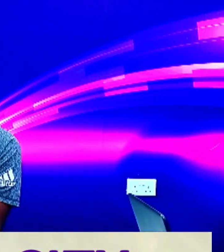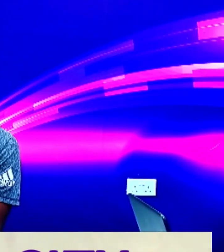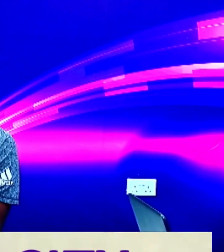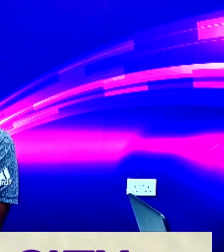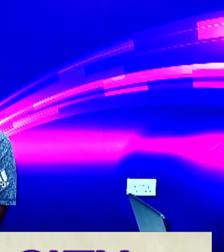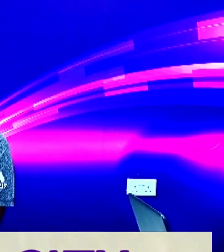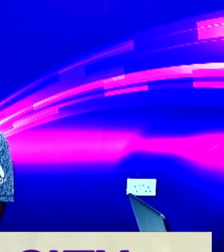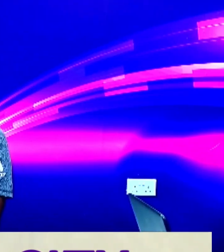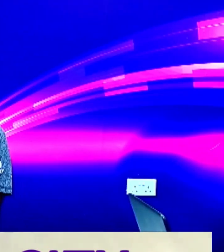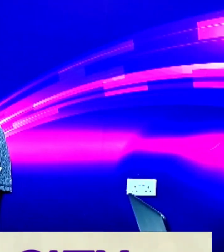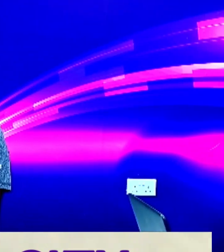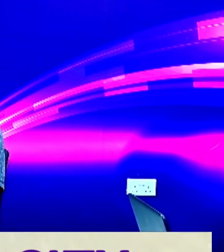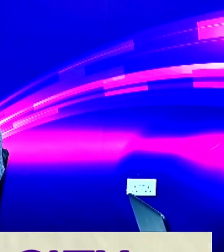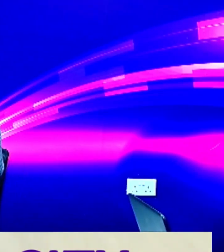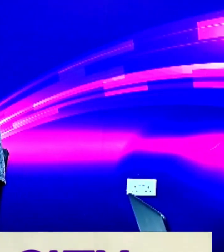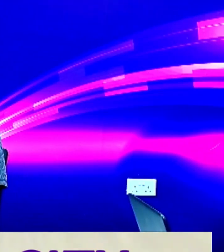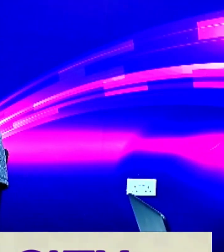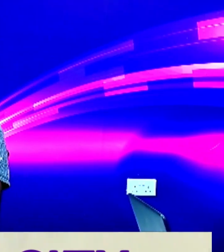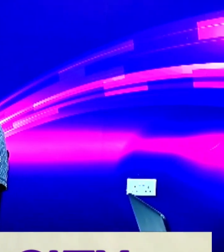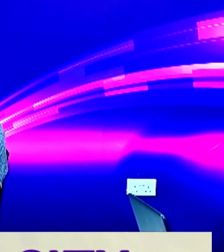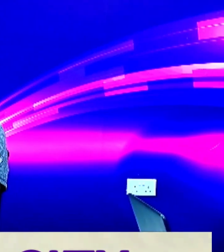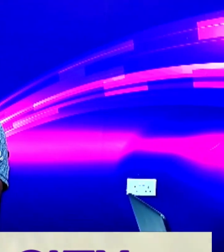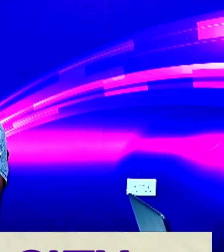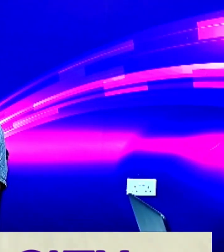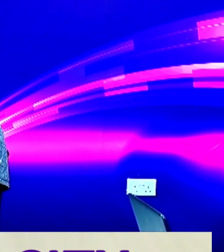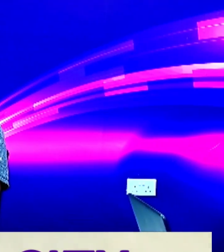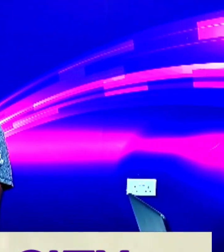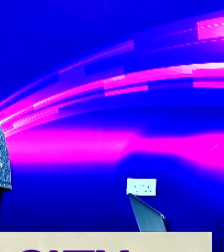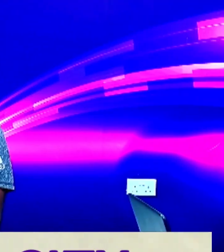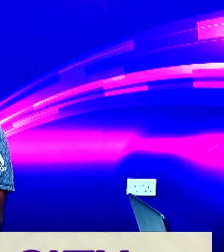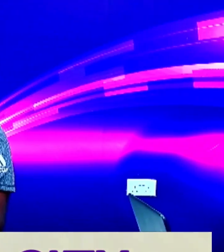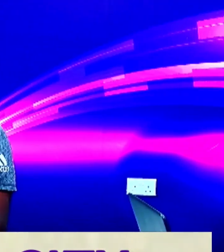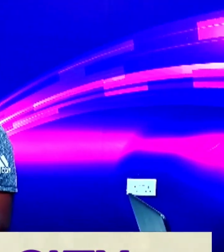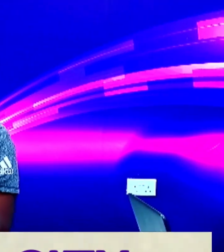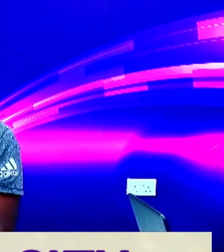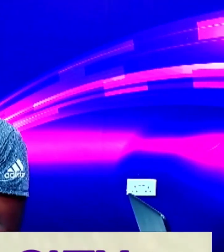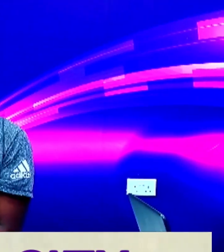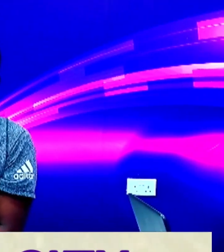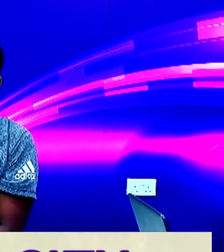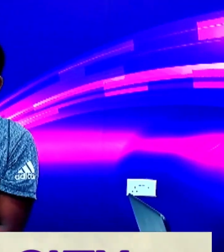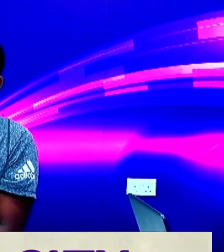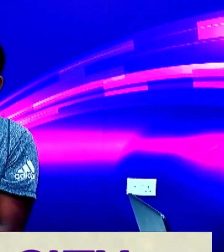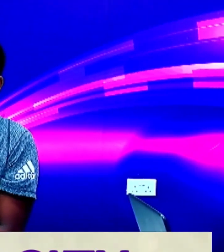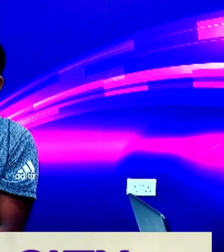the talent and join into some groups.